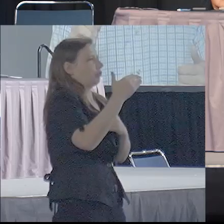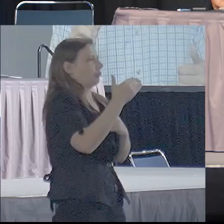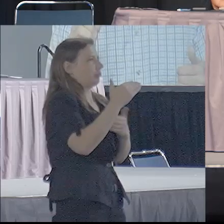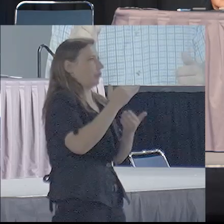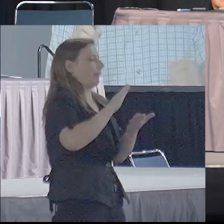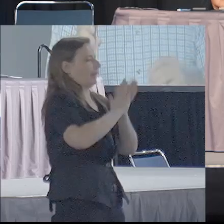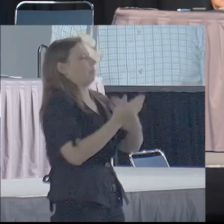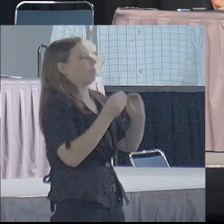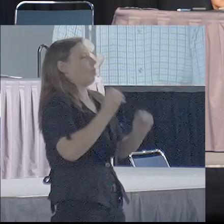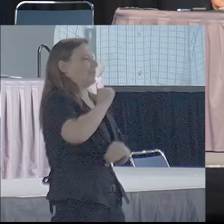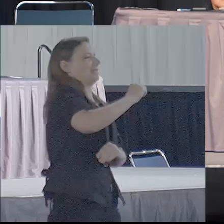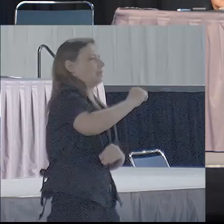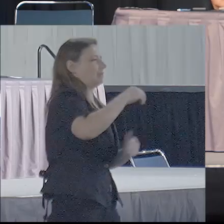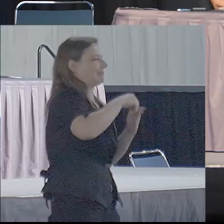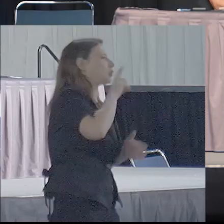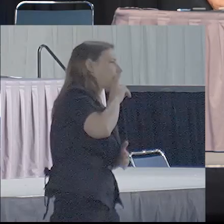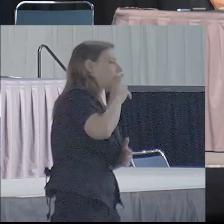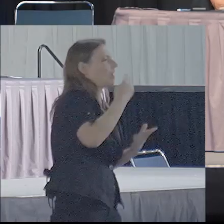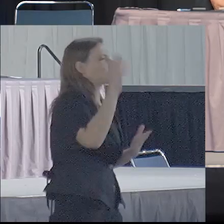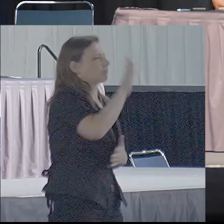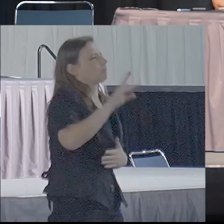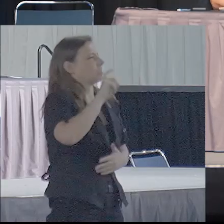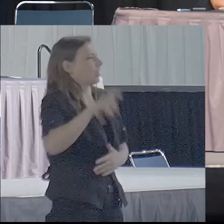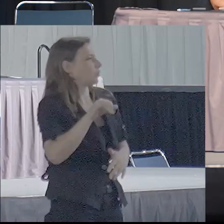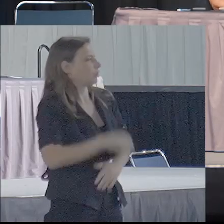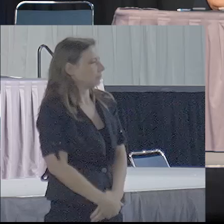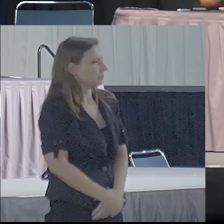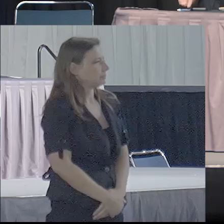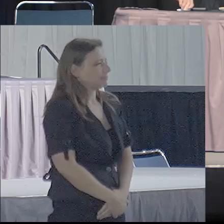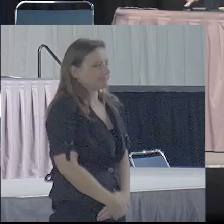more resilient. Thanks, Ron. Same question to you, Mary.